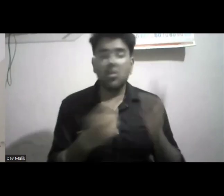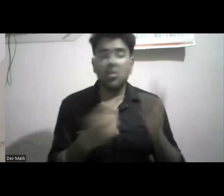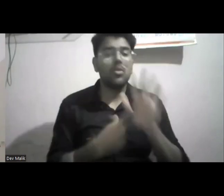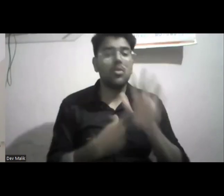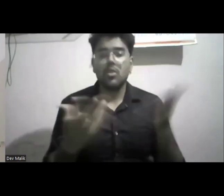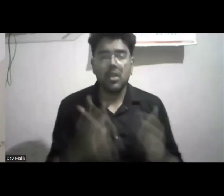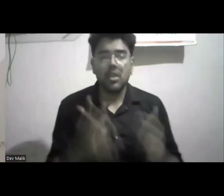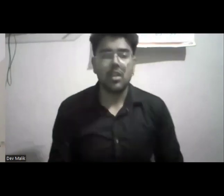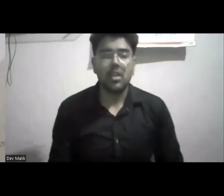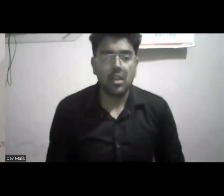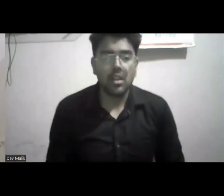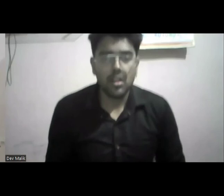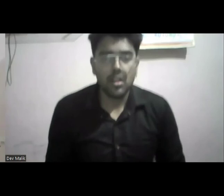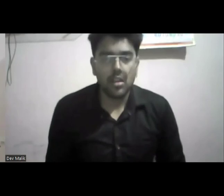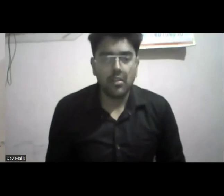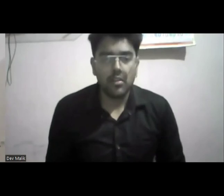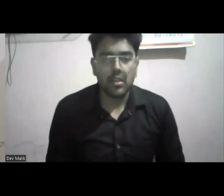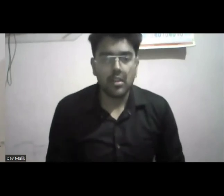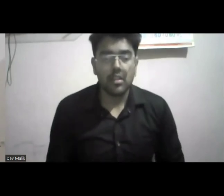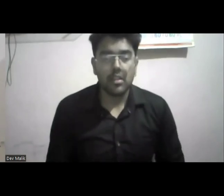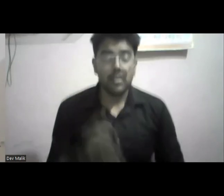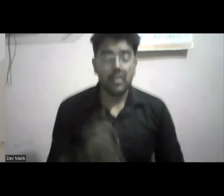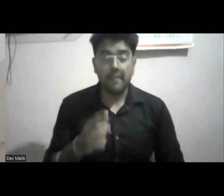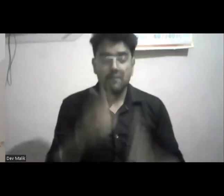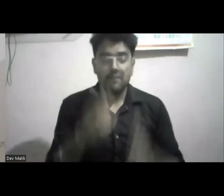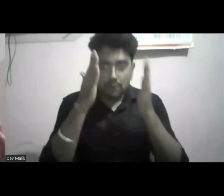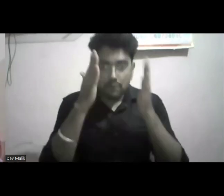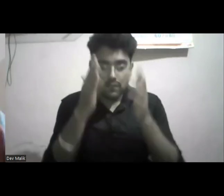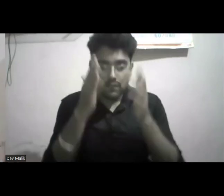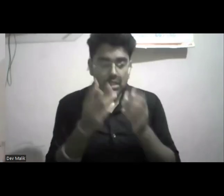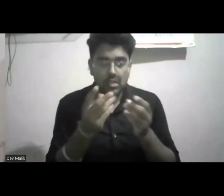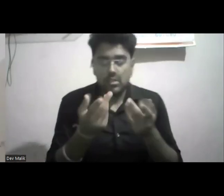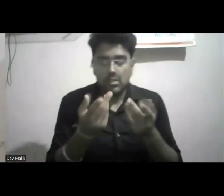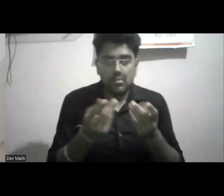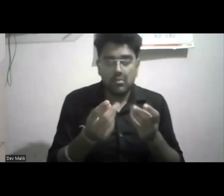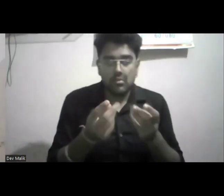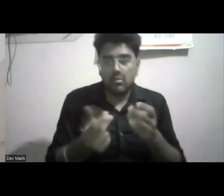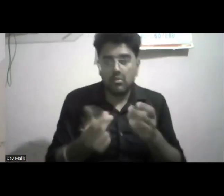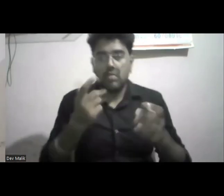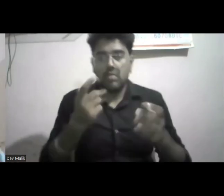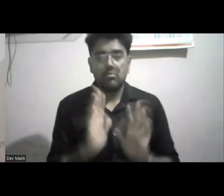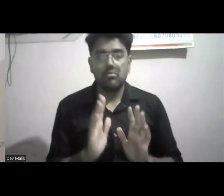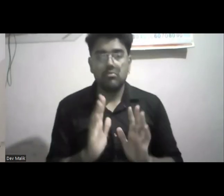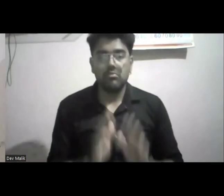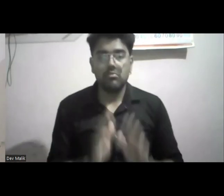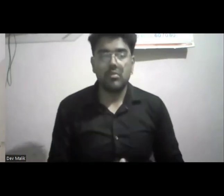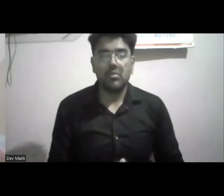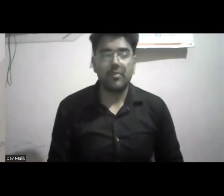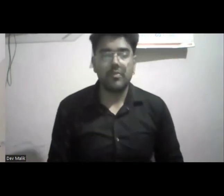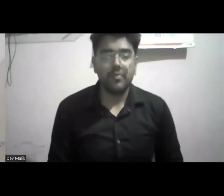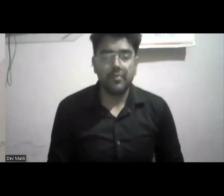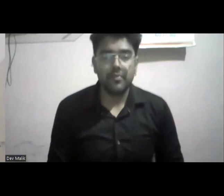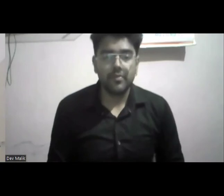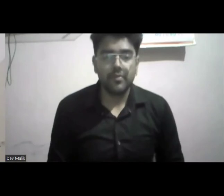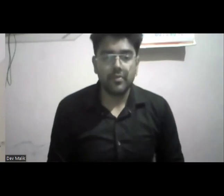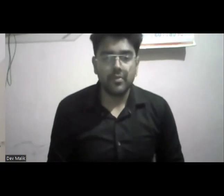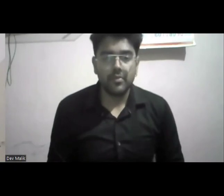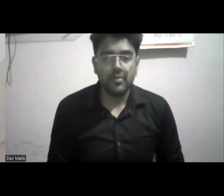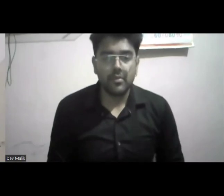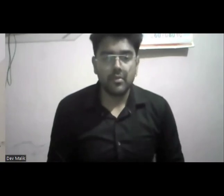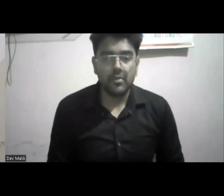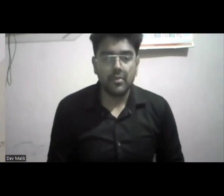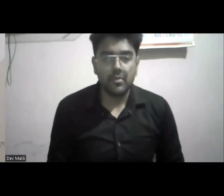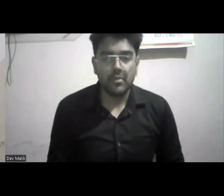there, that he is very conscious of even the book cover there. Because the kind of image it would create